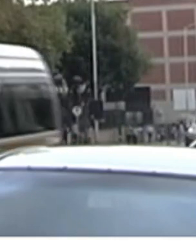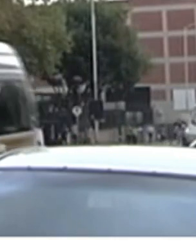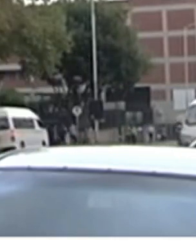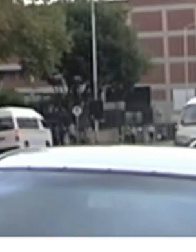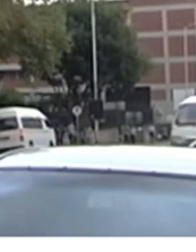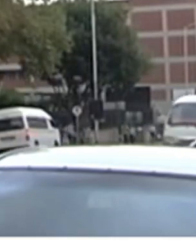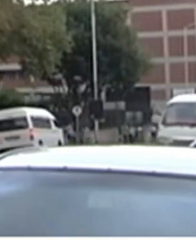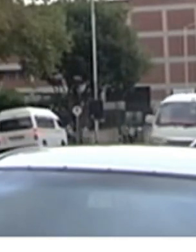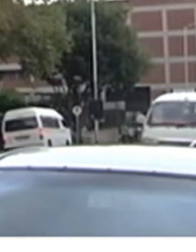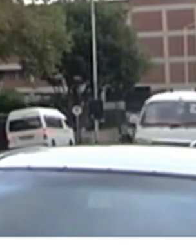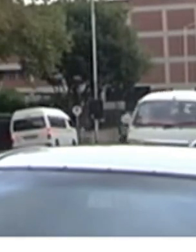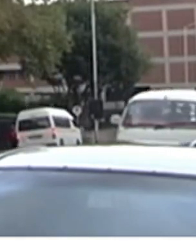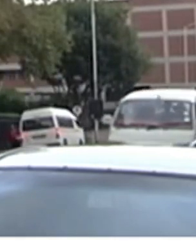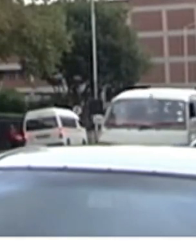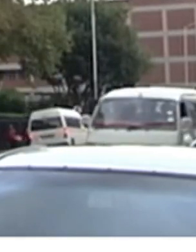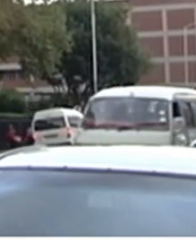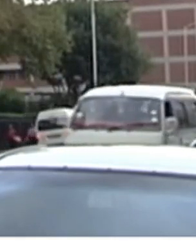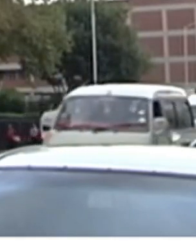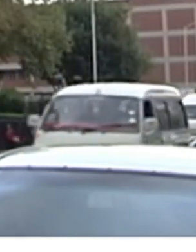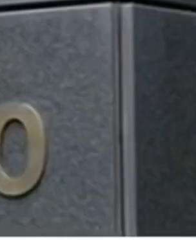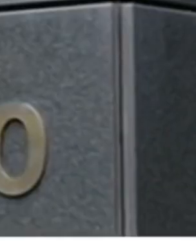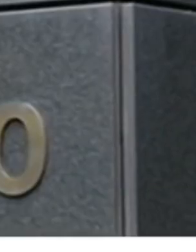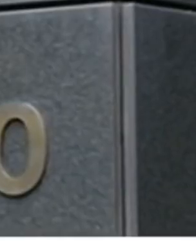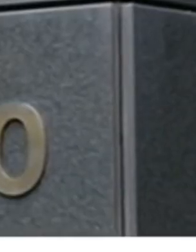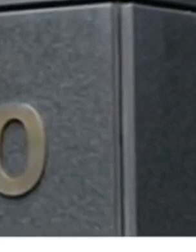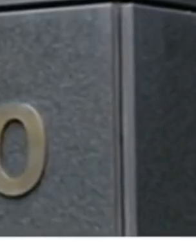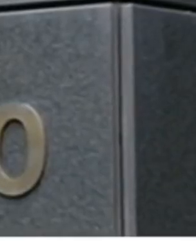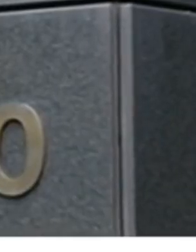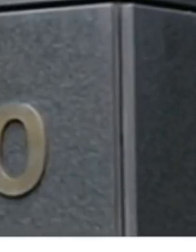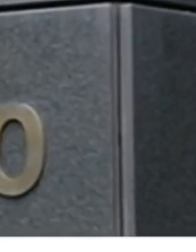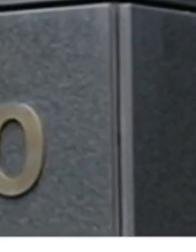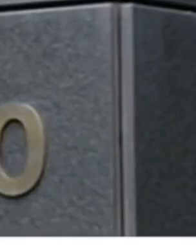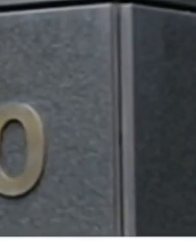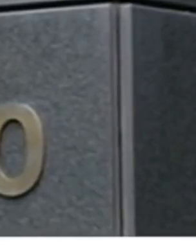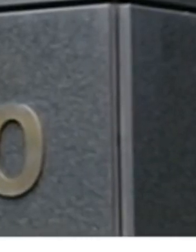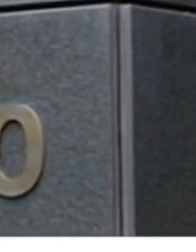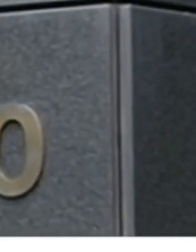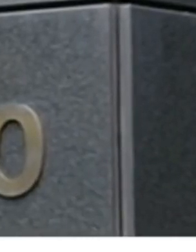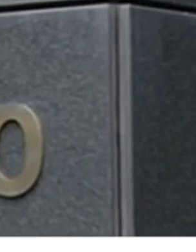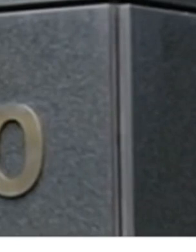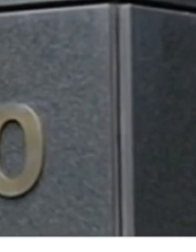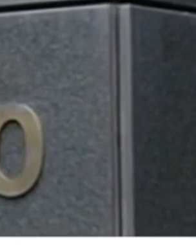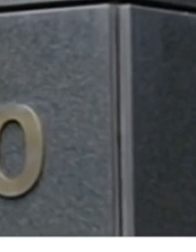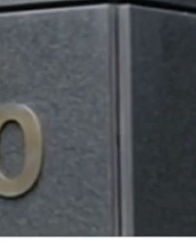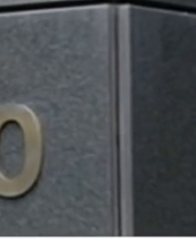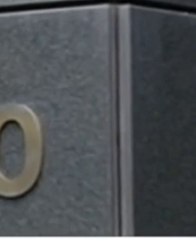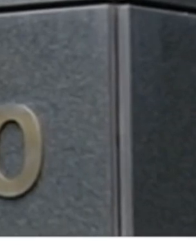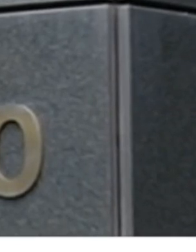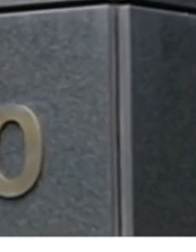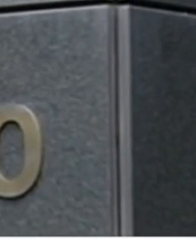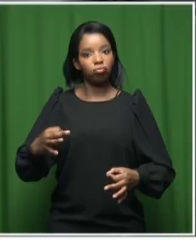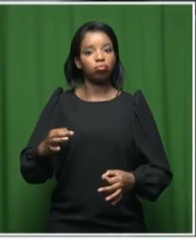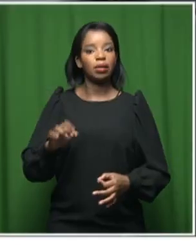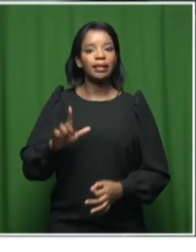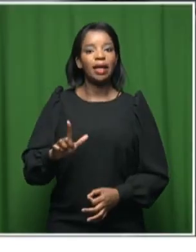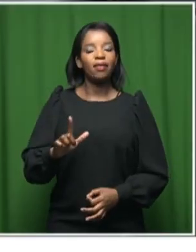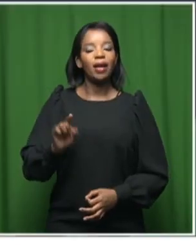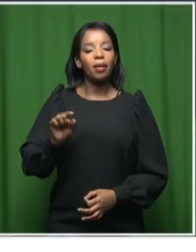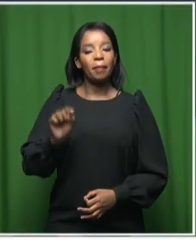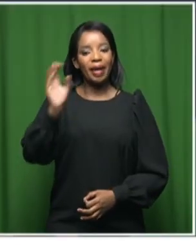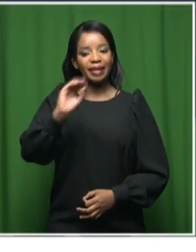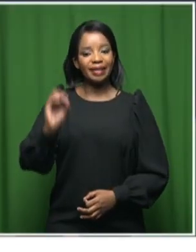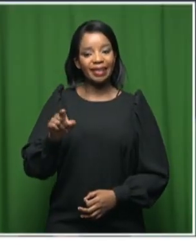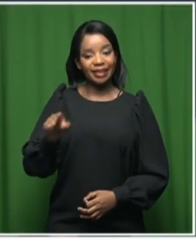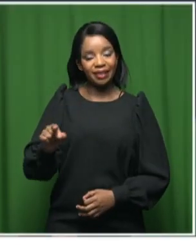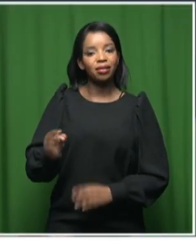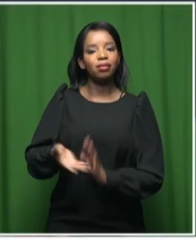75 basis point hike, while others wanted a 50 basis point increase. The latest decision brings the repo rate to 7%